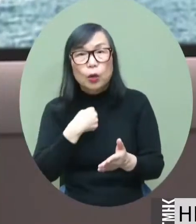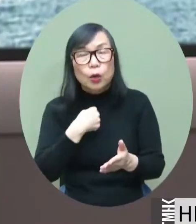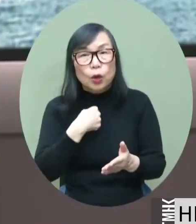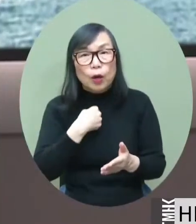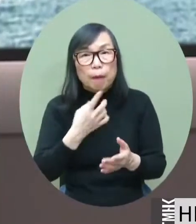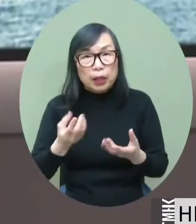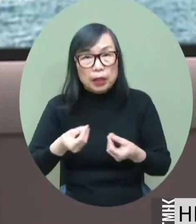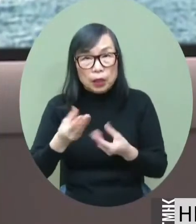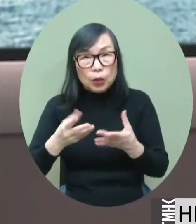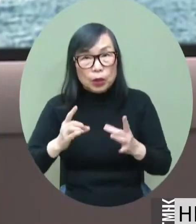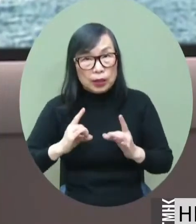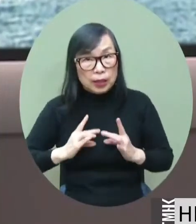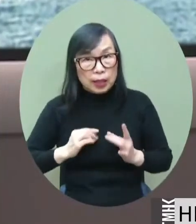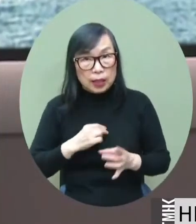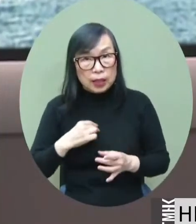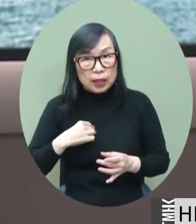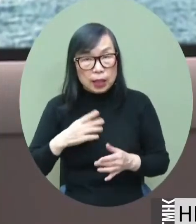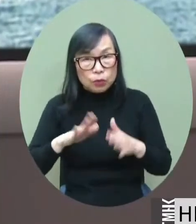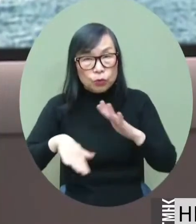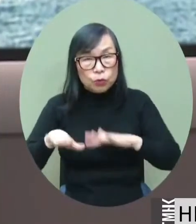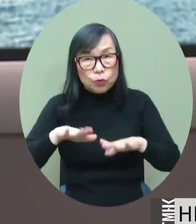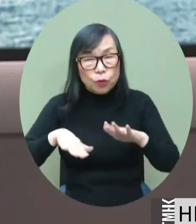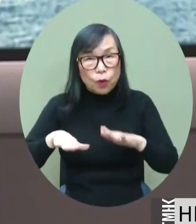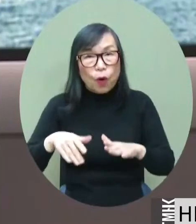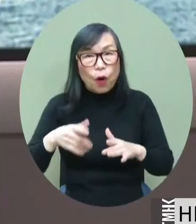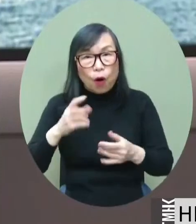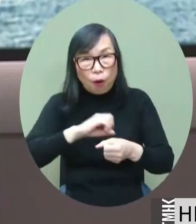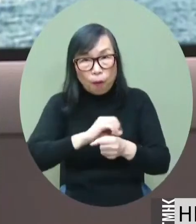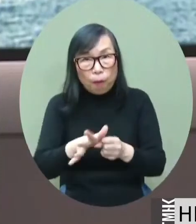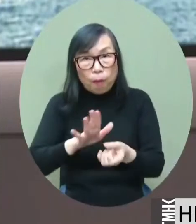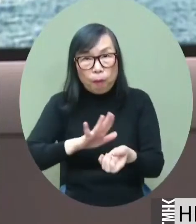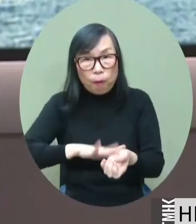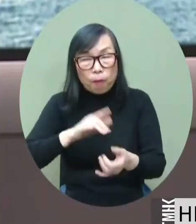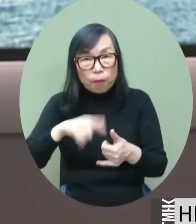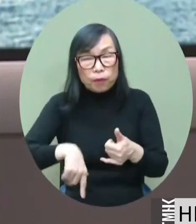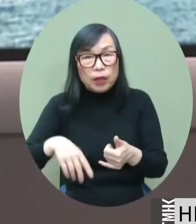e-health record sharing system will also be enhanced.